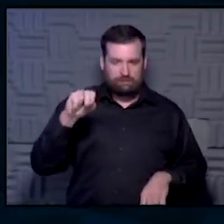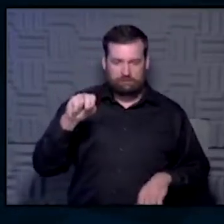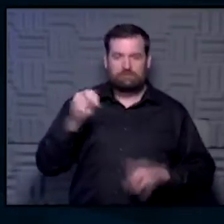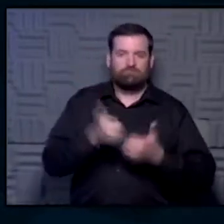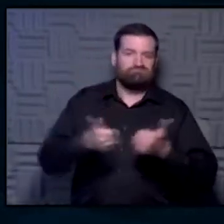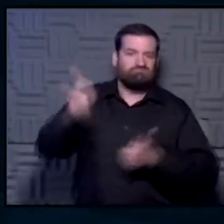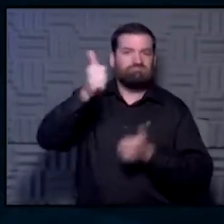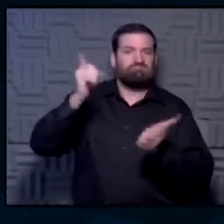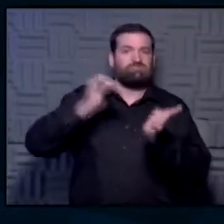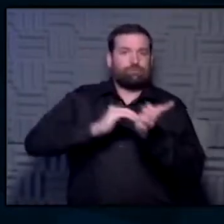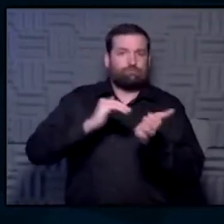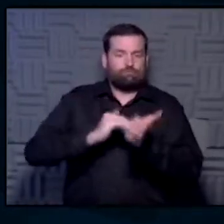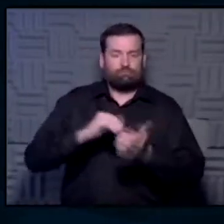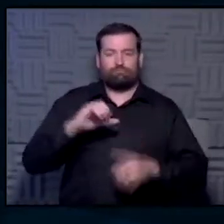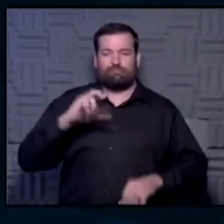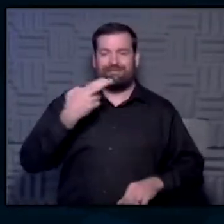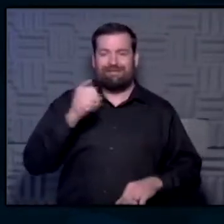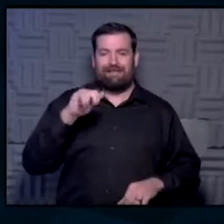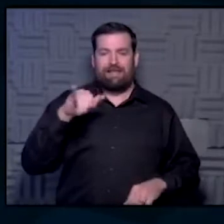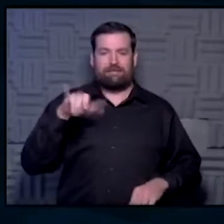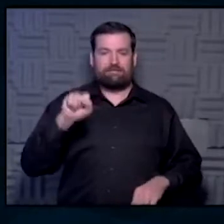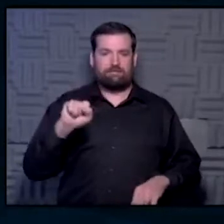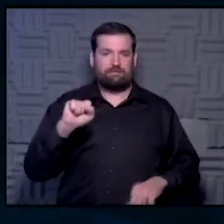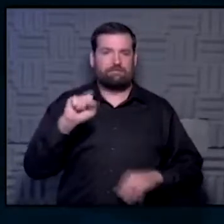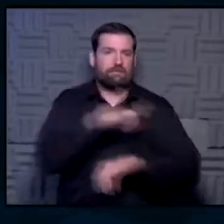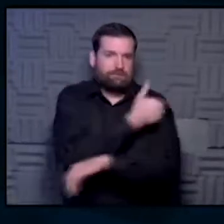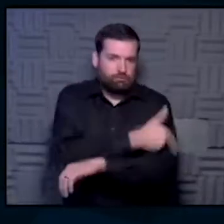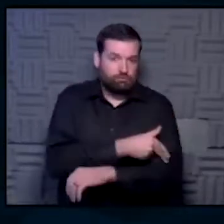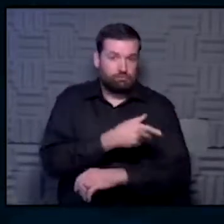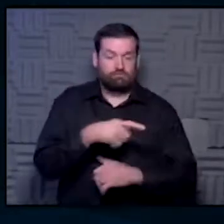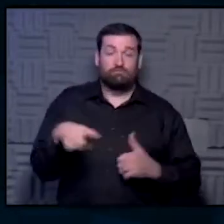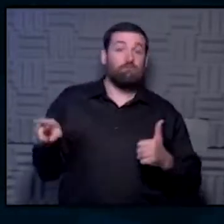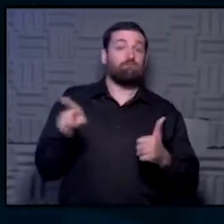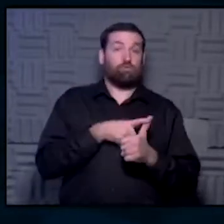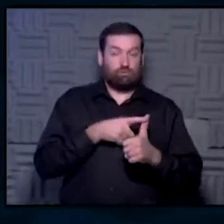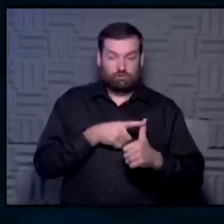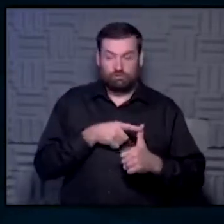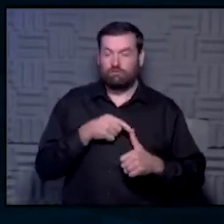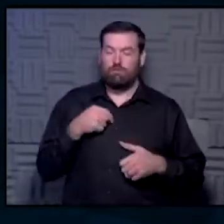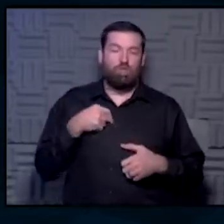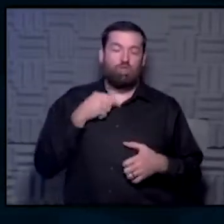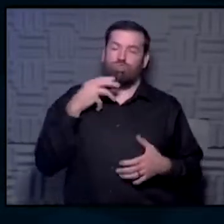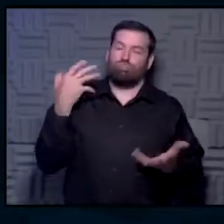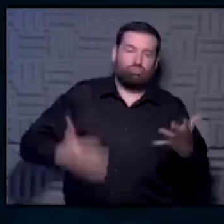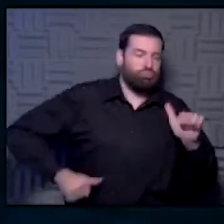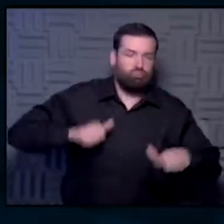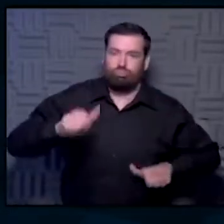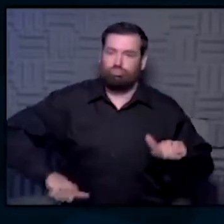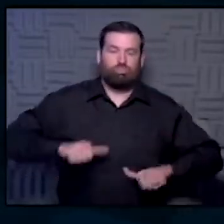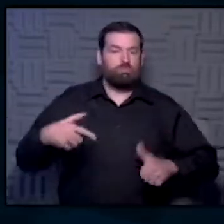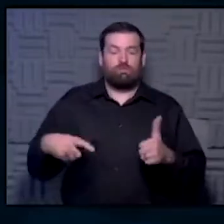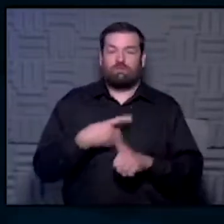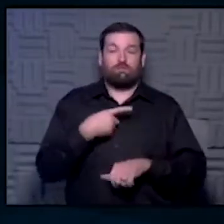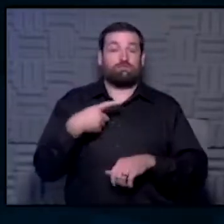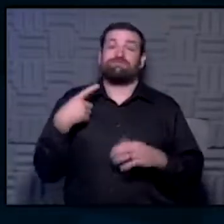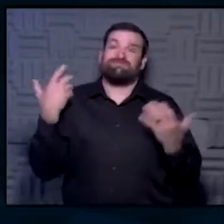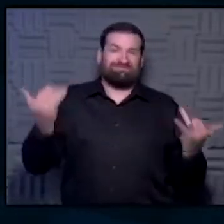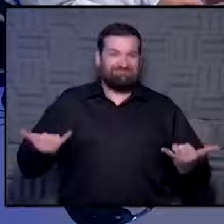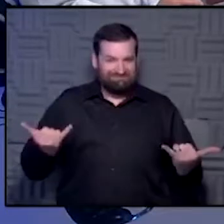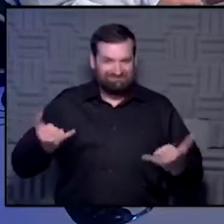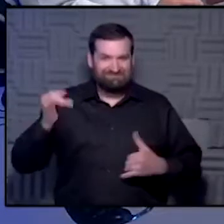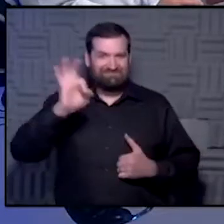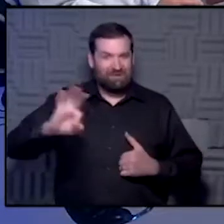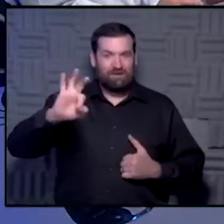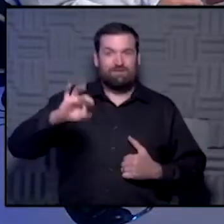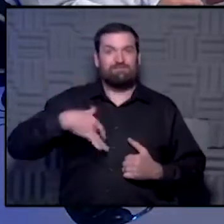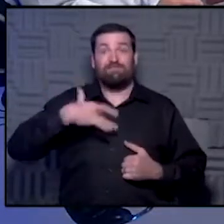Hospital, and she's going to be letting us know how things are going there. But first, after I stumble through the opening, because it is, after all, Friday, and I'm lucky to